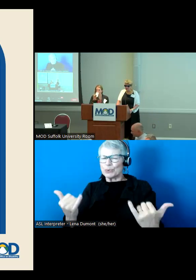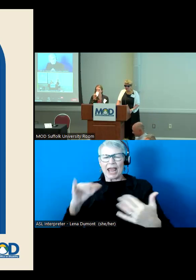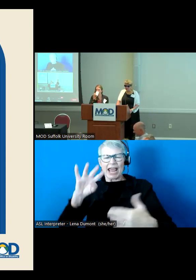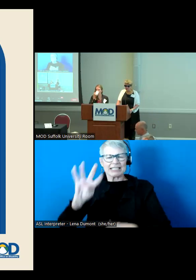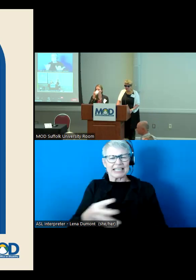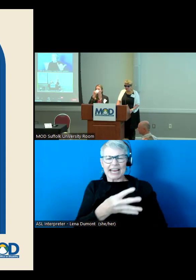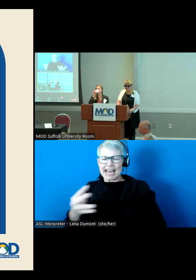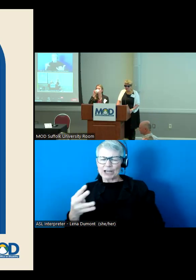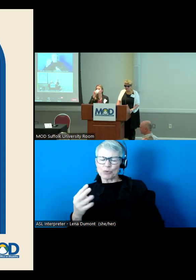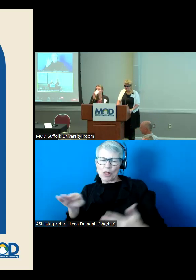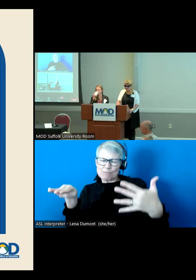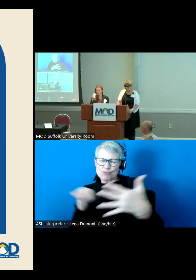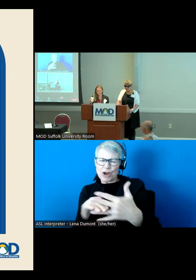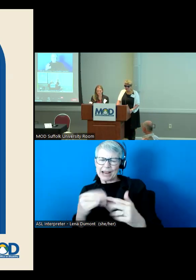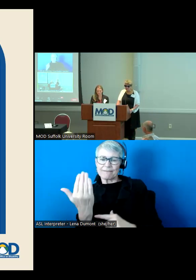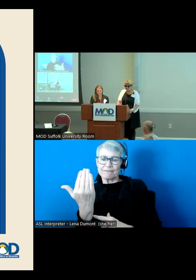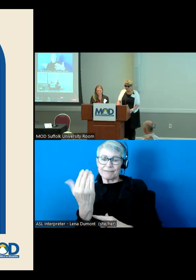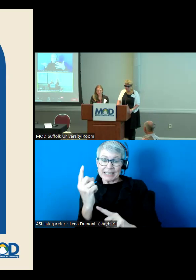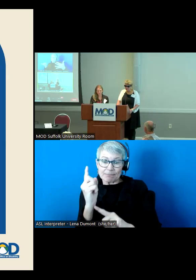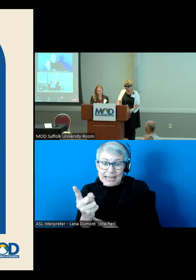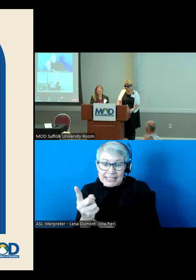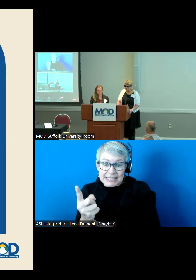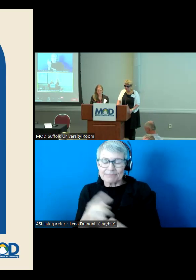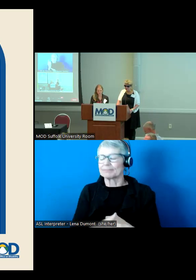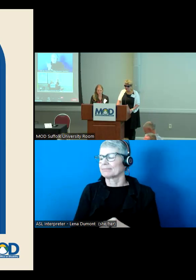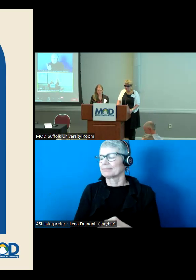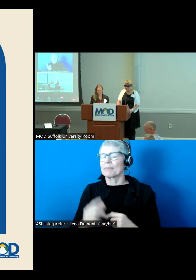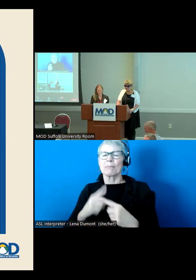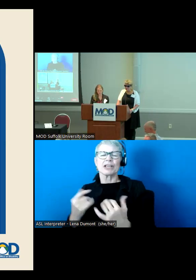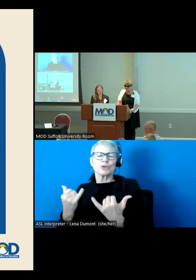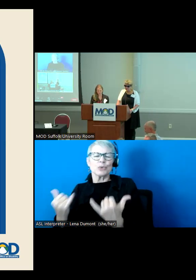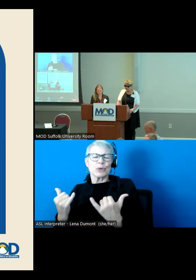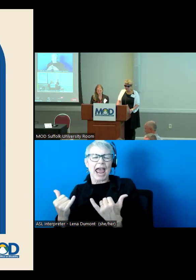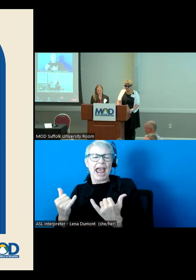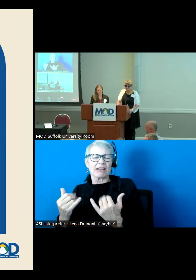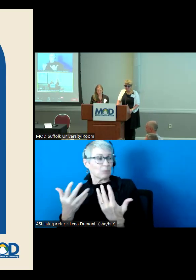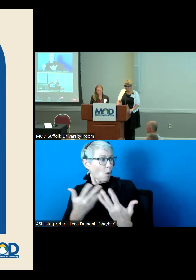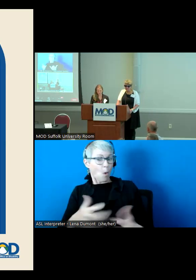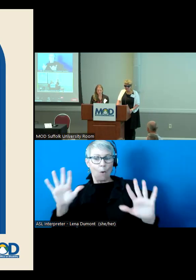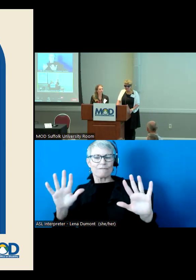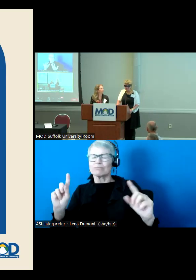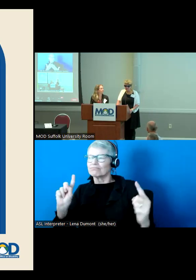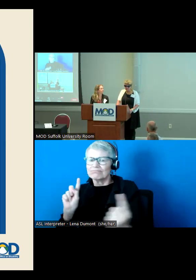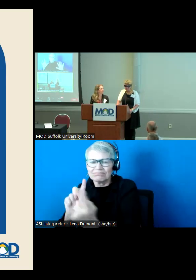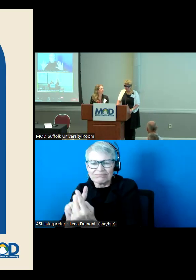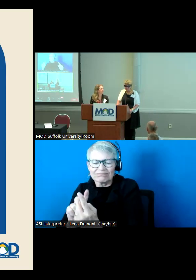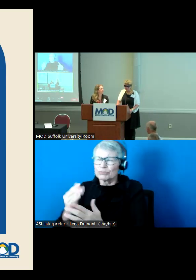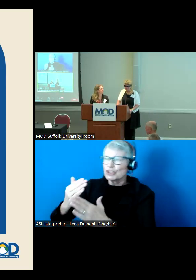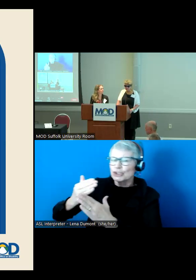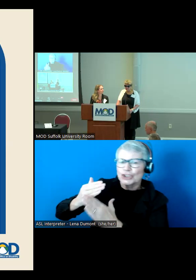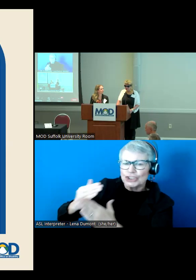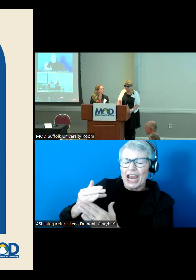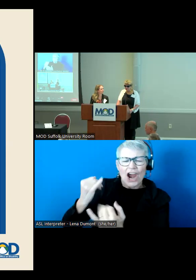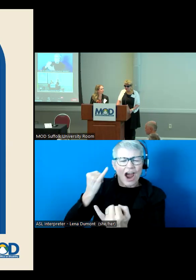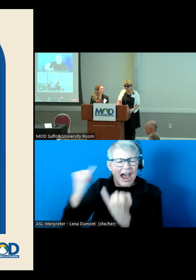there'll also be more time at the end to finish the conversations that you're starting, to share ideas with each other, to possibly